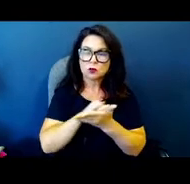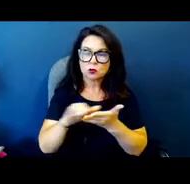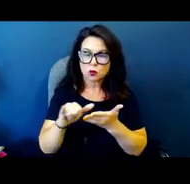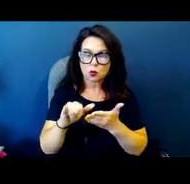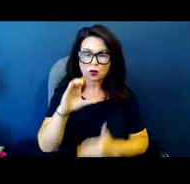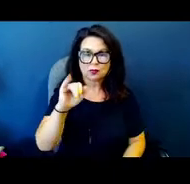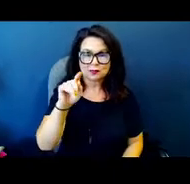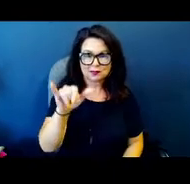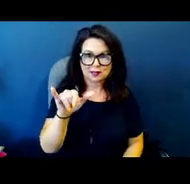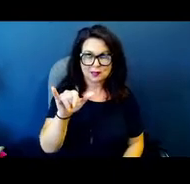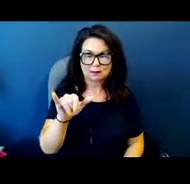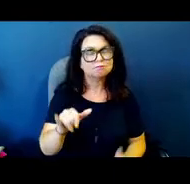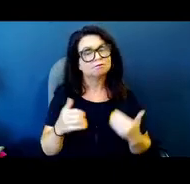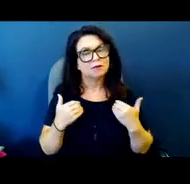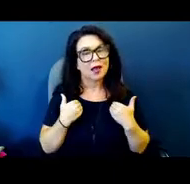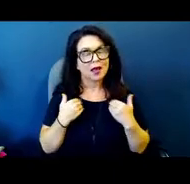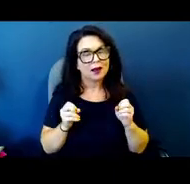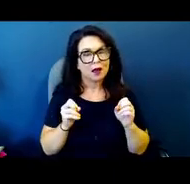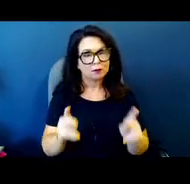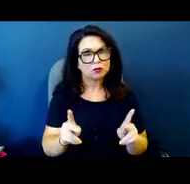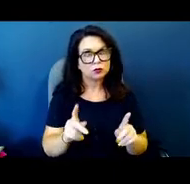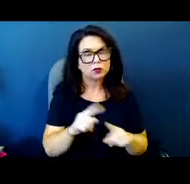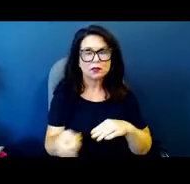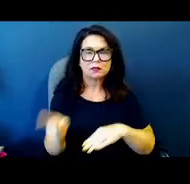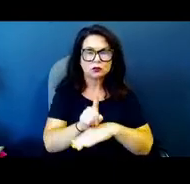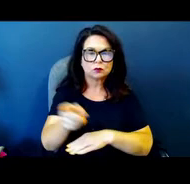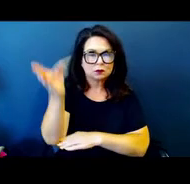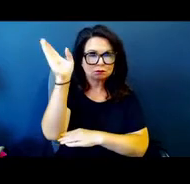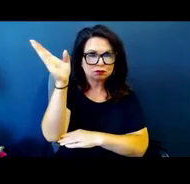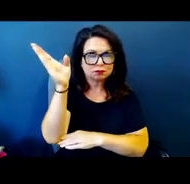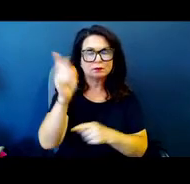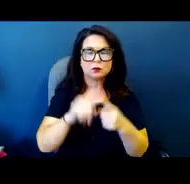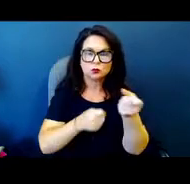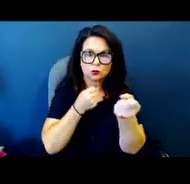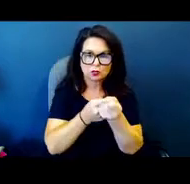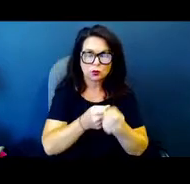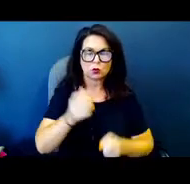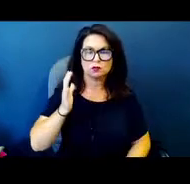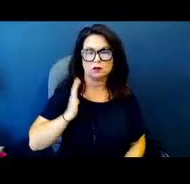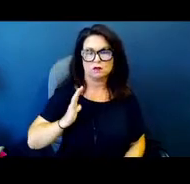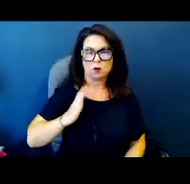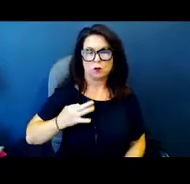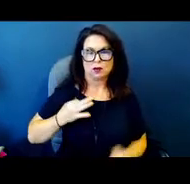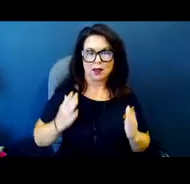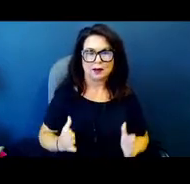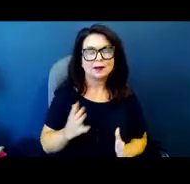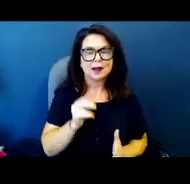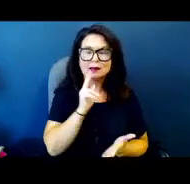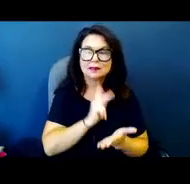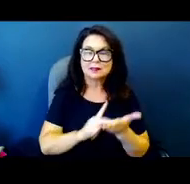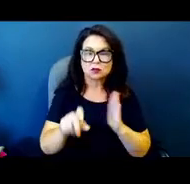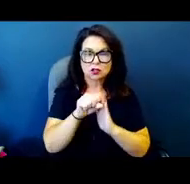to address the Democratic National Convention to endorse presidential candidate and former Secretary of State Hillary Clinton. In